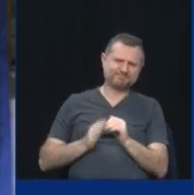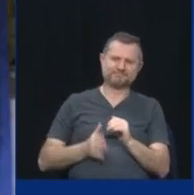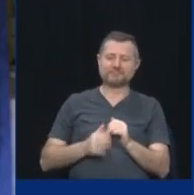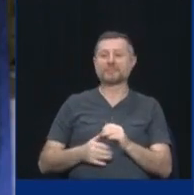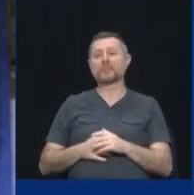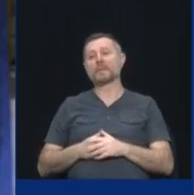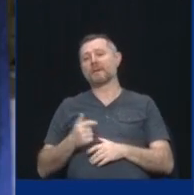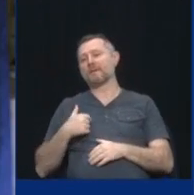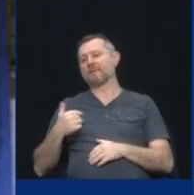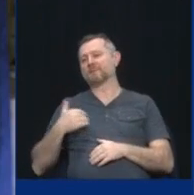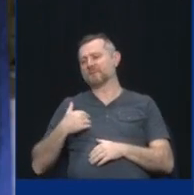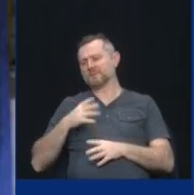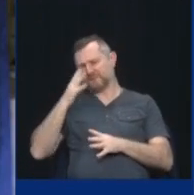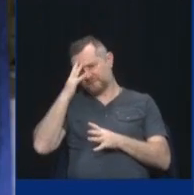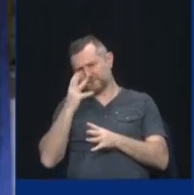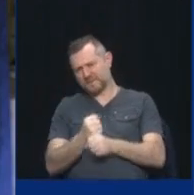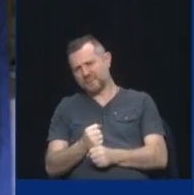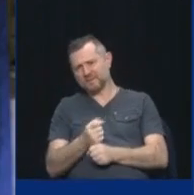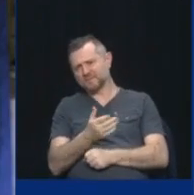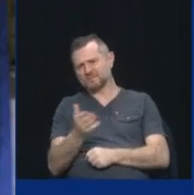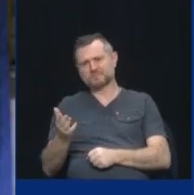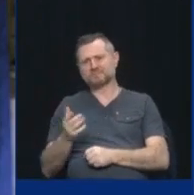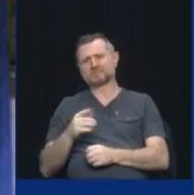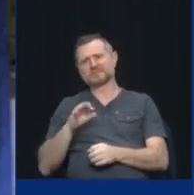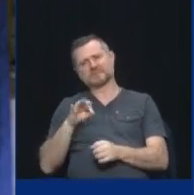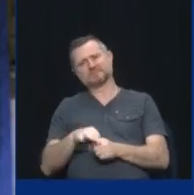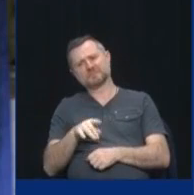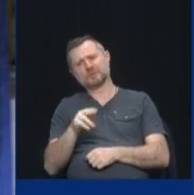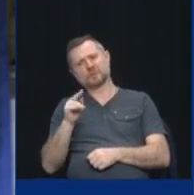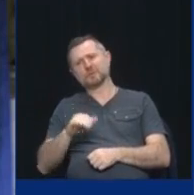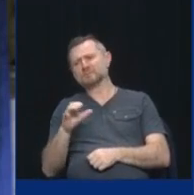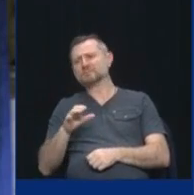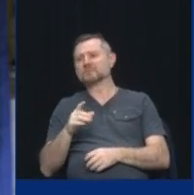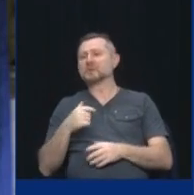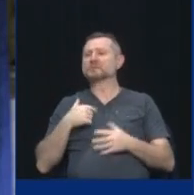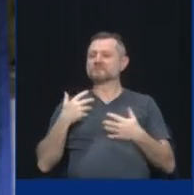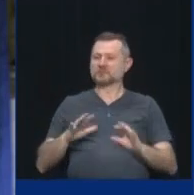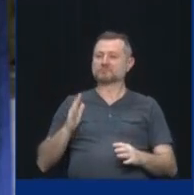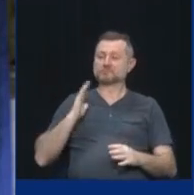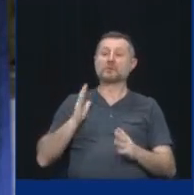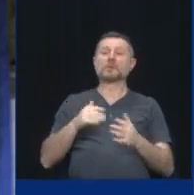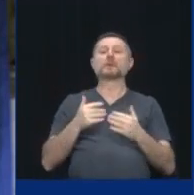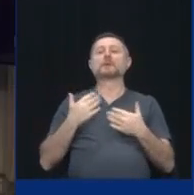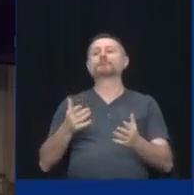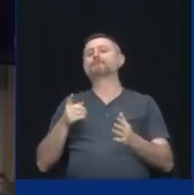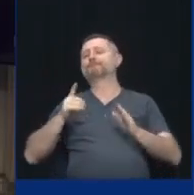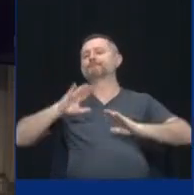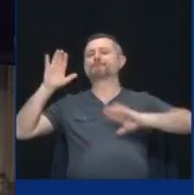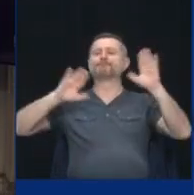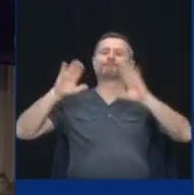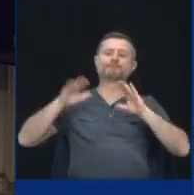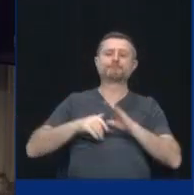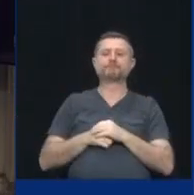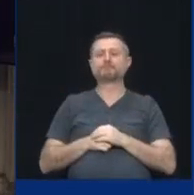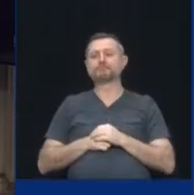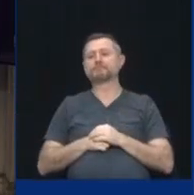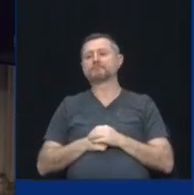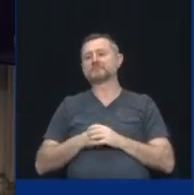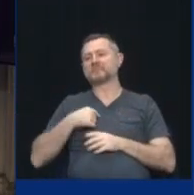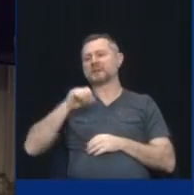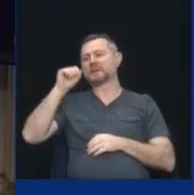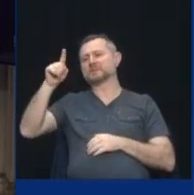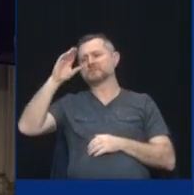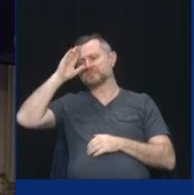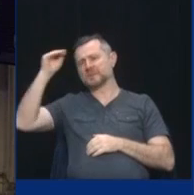in New York. We did it before, we're doing it again. Let's take some questions and then we'll go on to it. The other thing we put our minds to, why can't we move MSG to build a better Penn